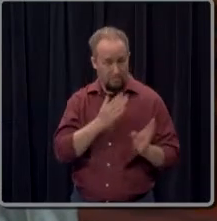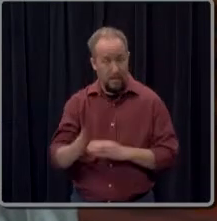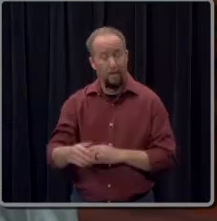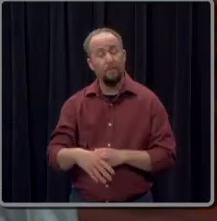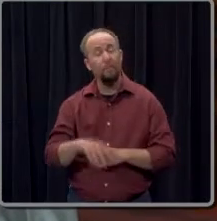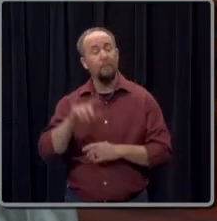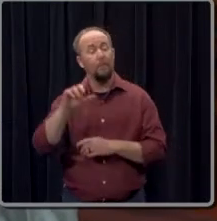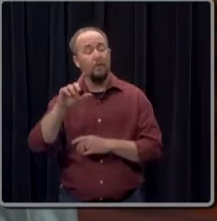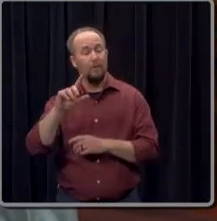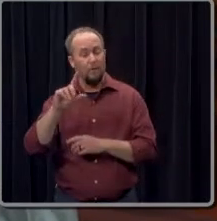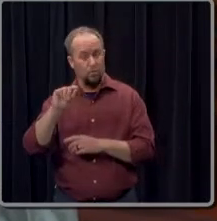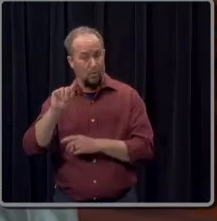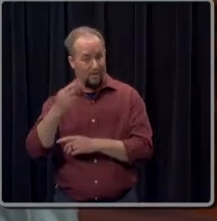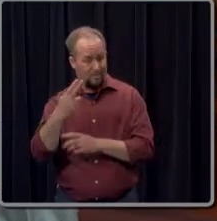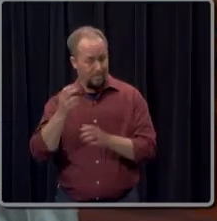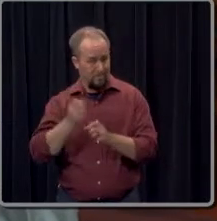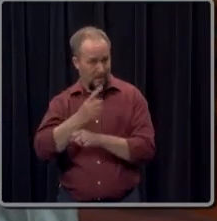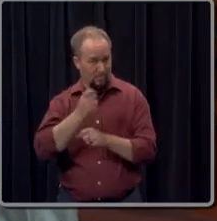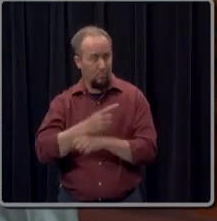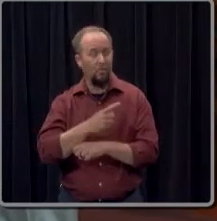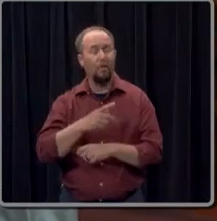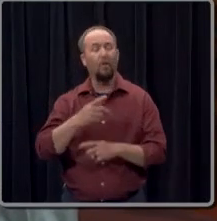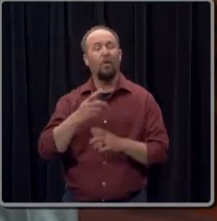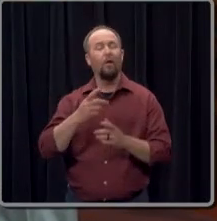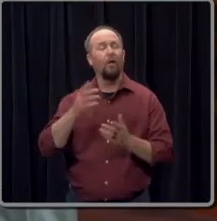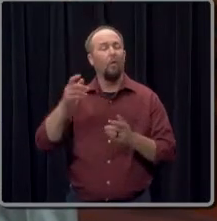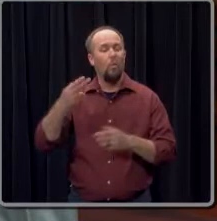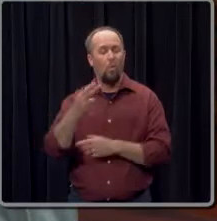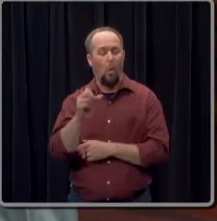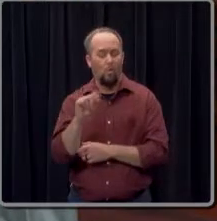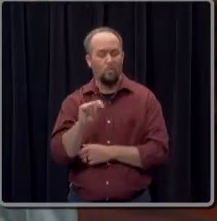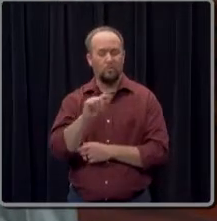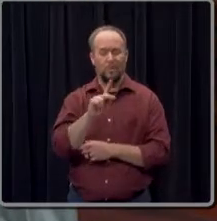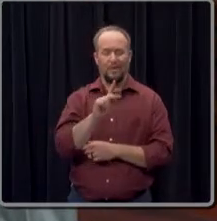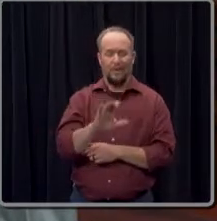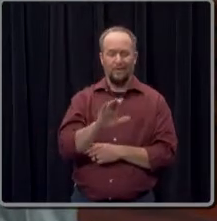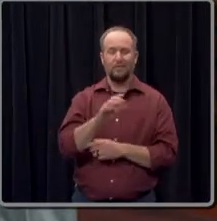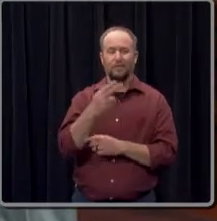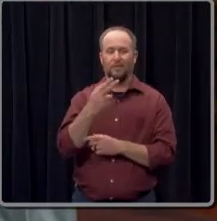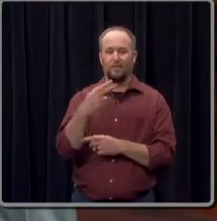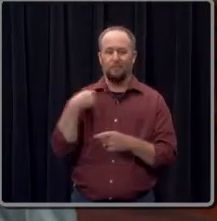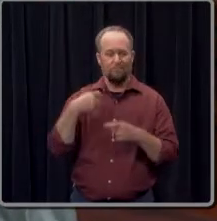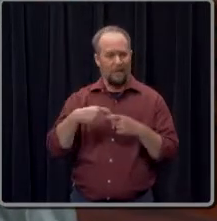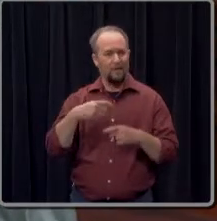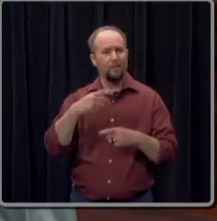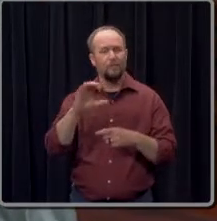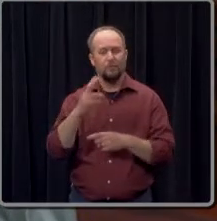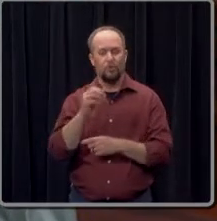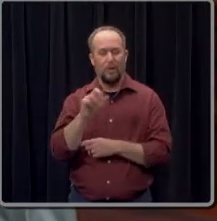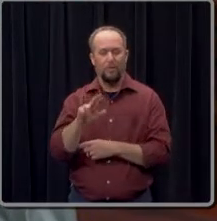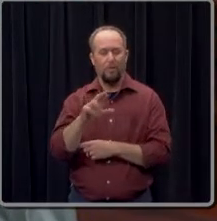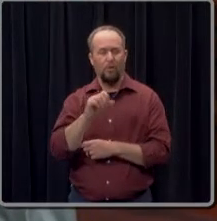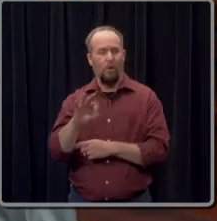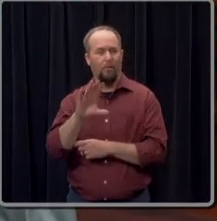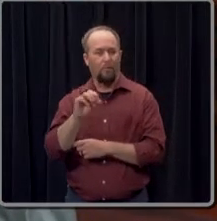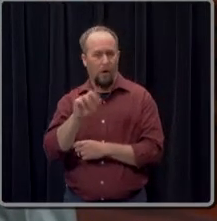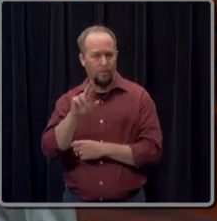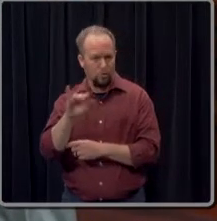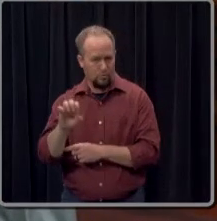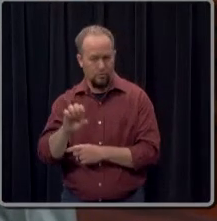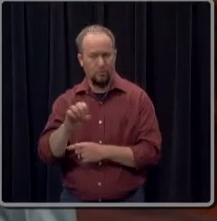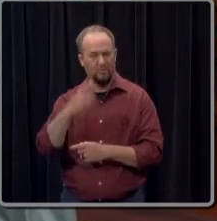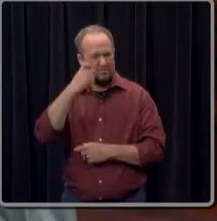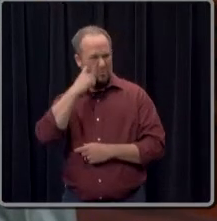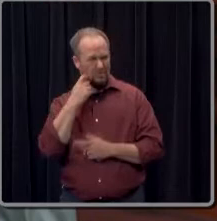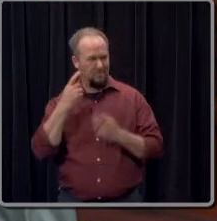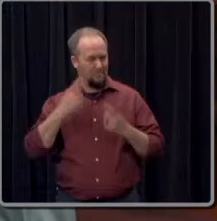BizFest was hosted by the Casey Hispanic Chamber of Commerce and was held at the Kansas City Community College in February. Olathe had